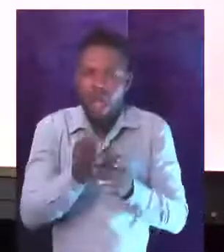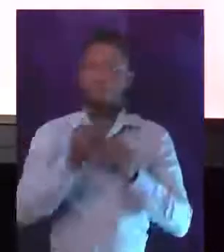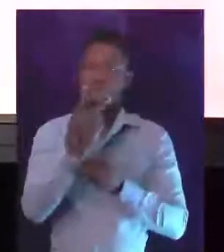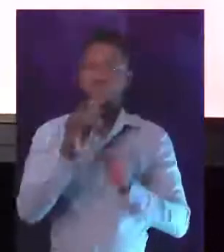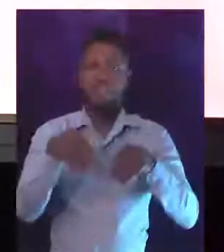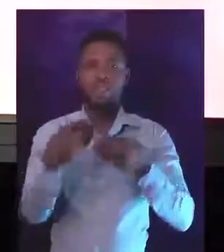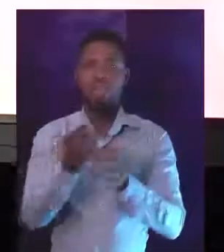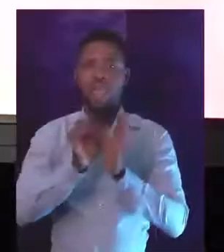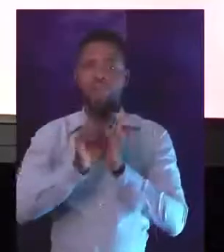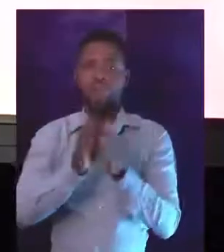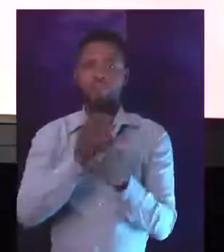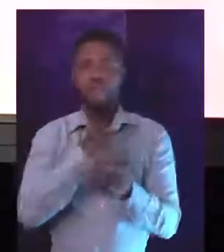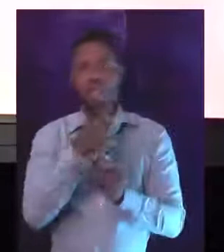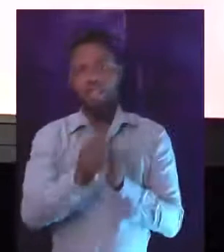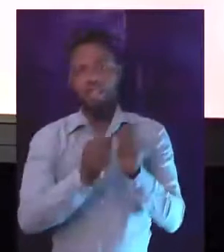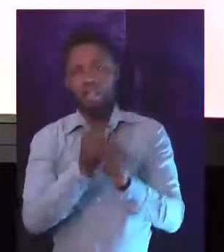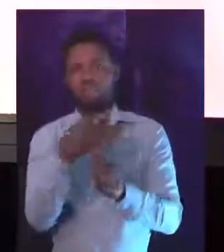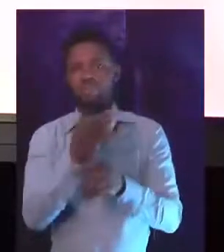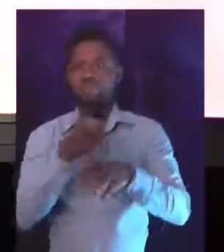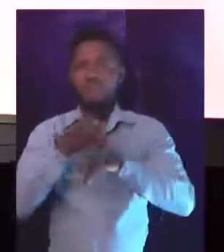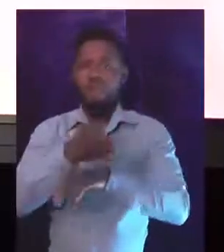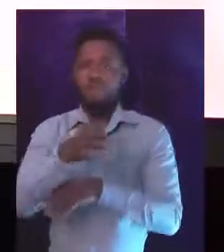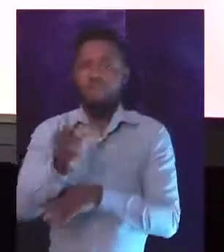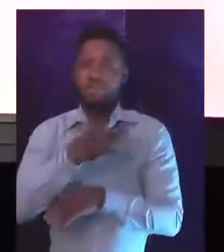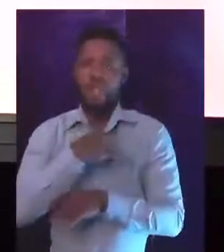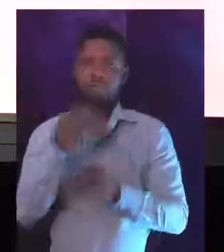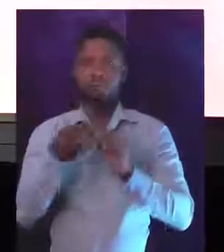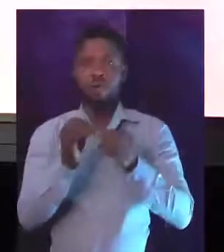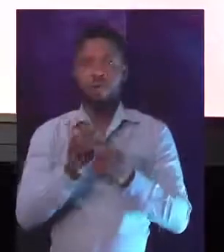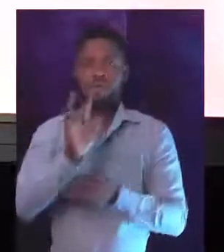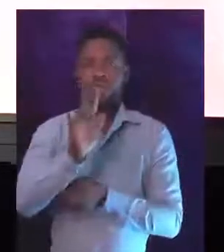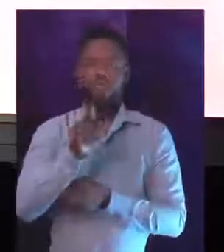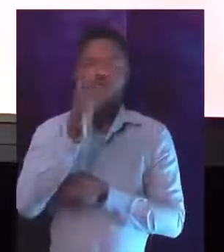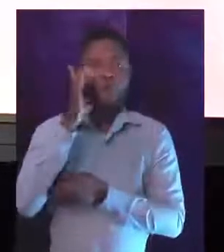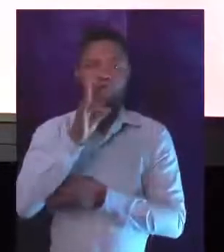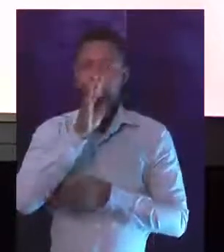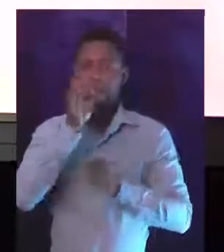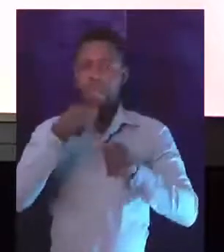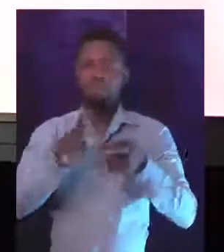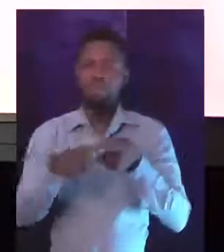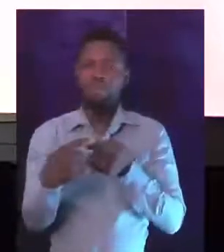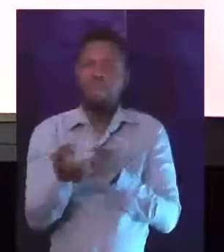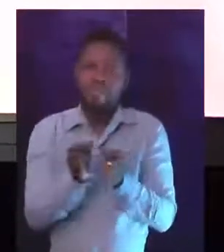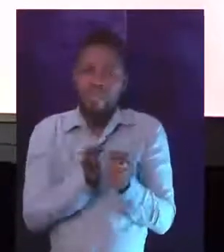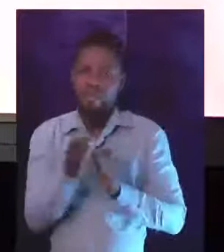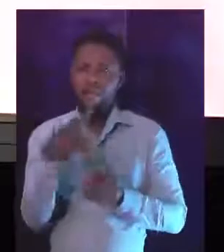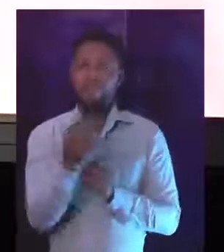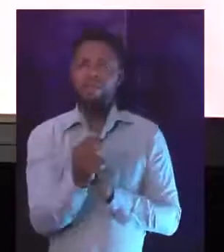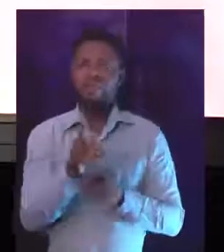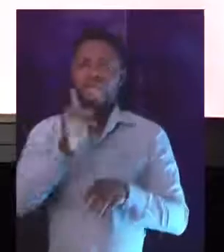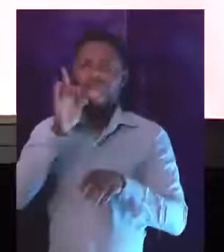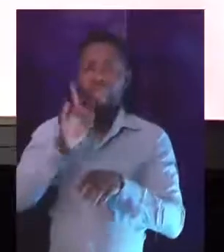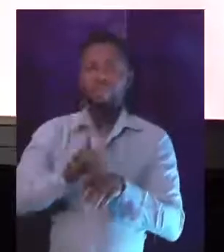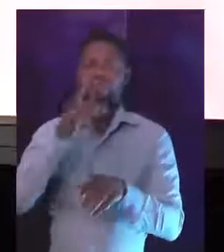force, to give examples and types of forces. And lastly, you should be able